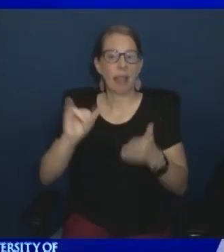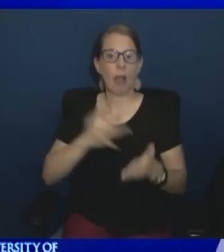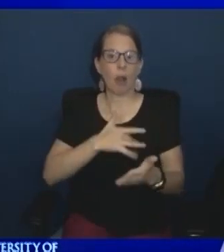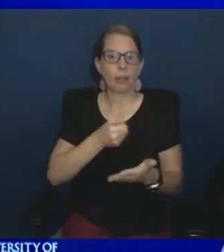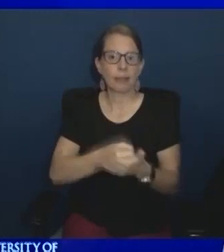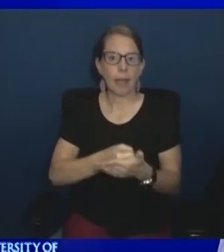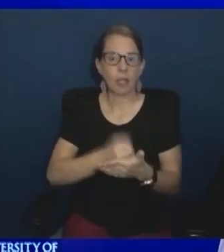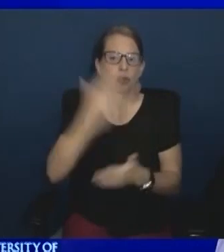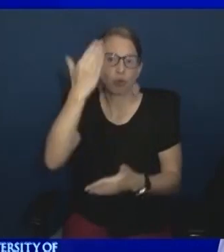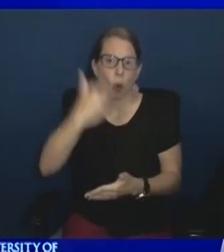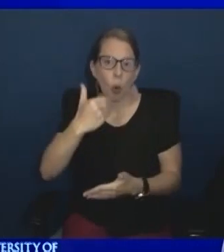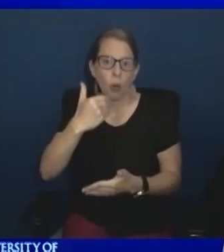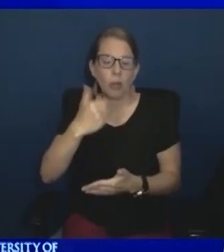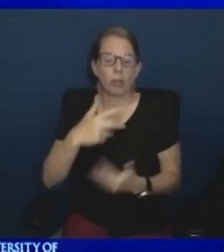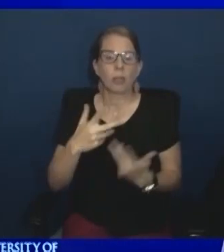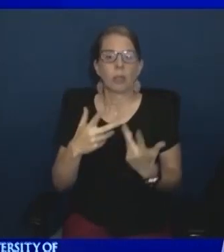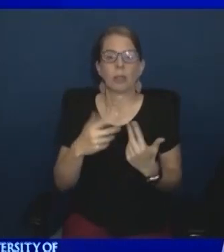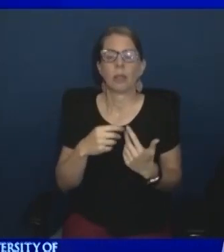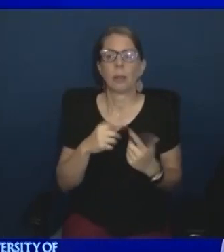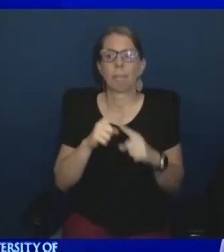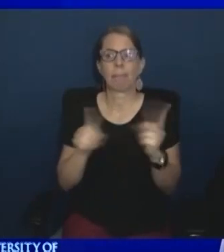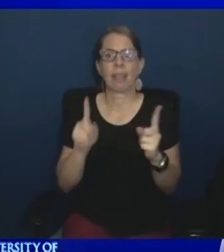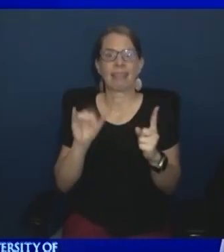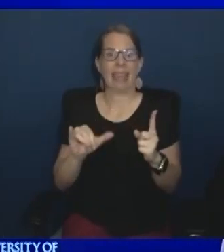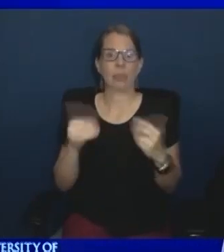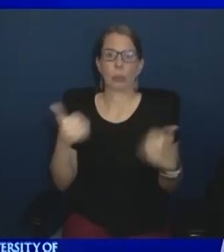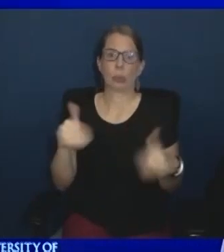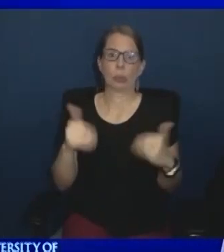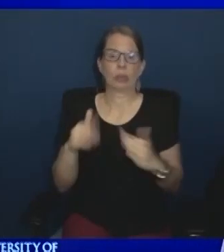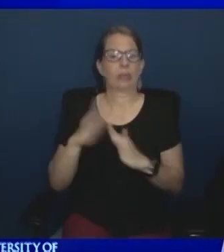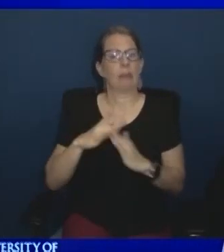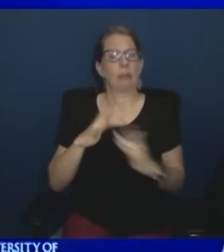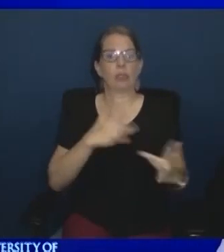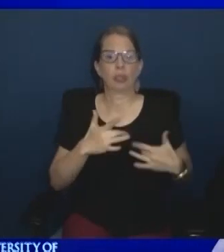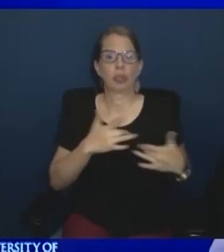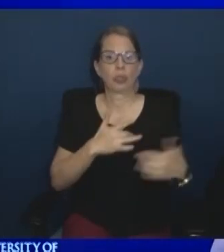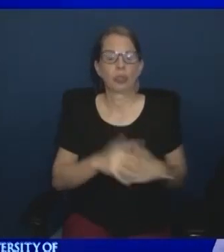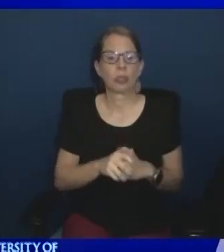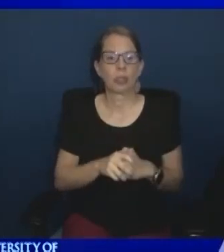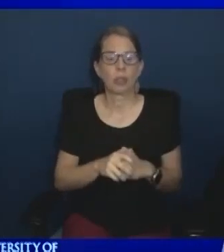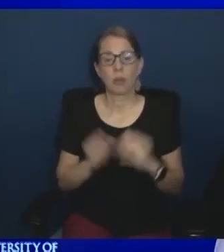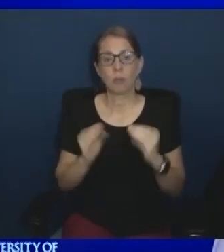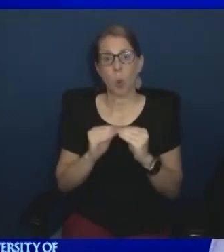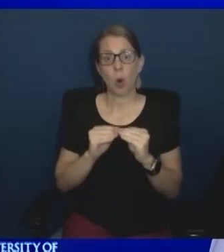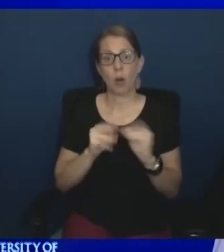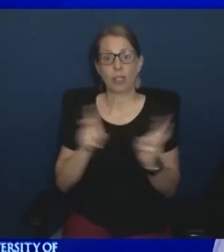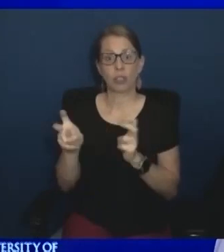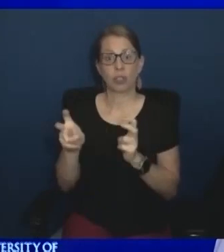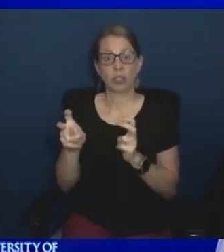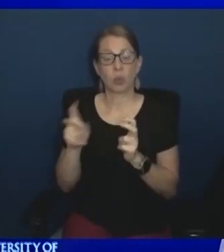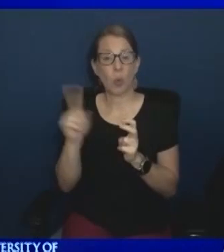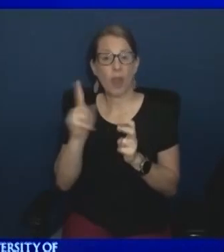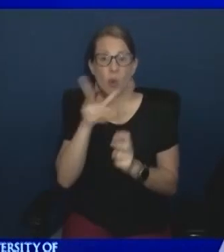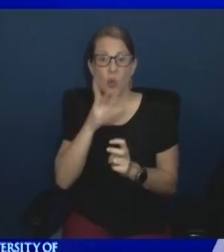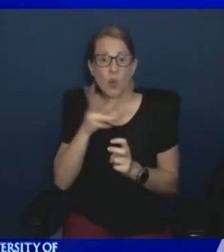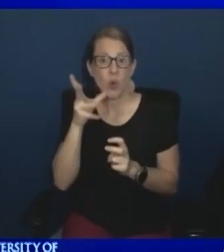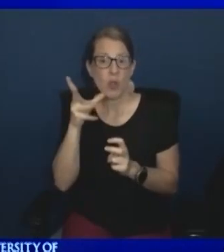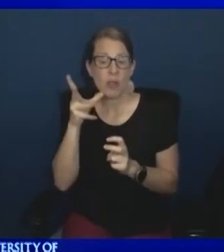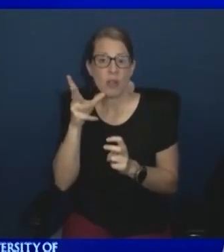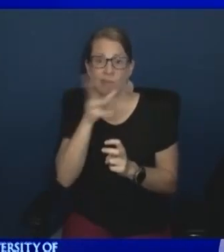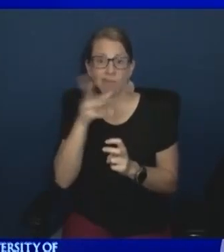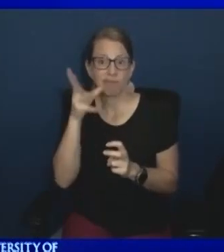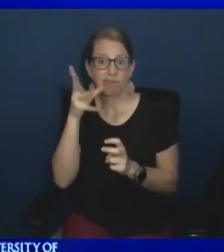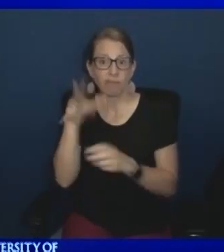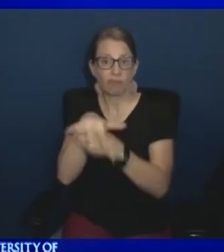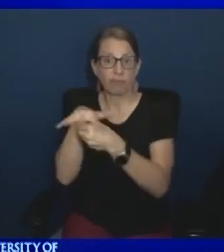But that is always the significant concern. It is probably more of an issue out in the rural areas, but I'm not aware of